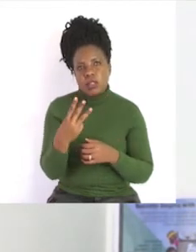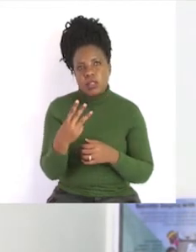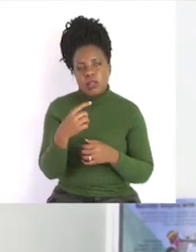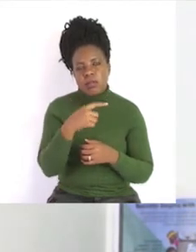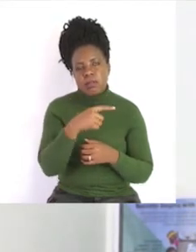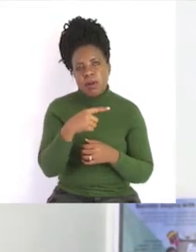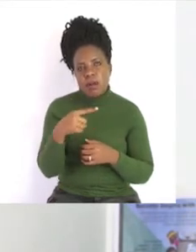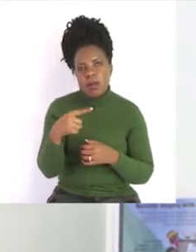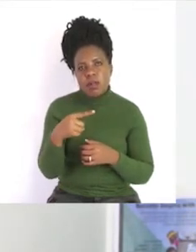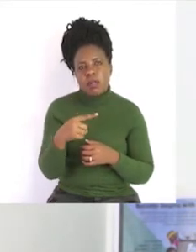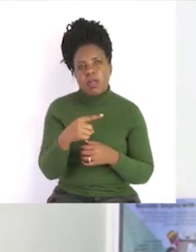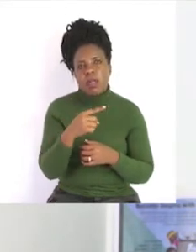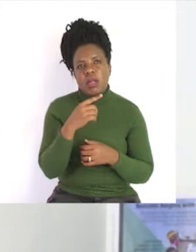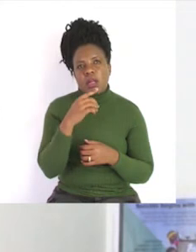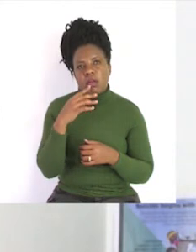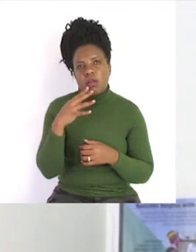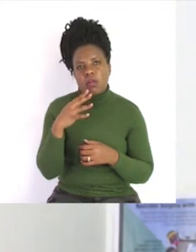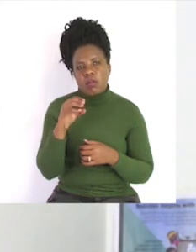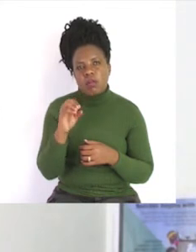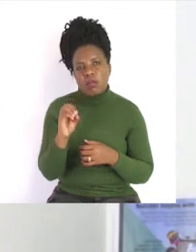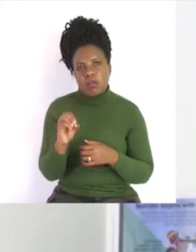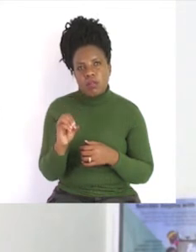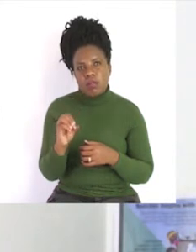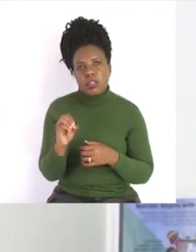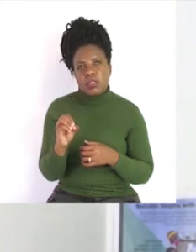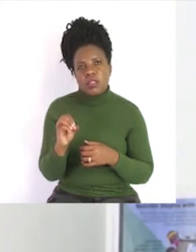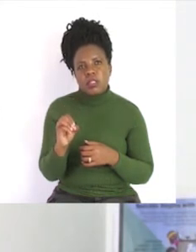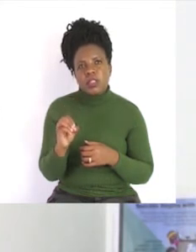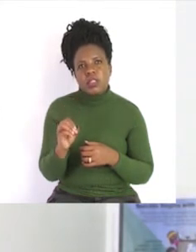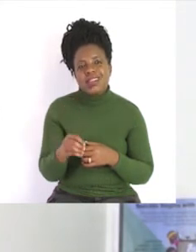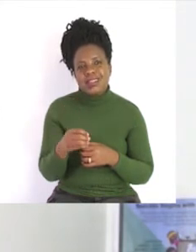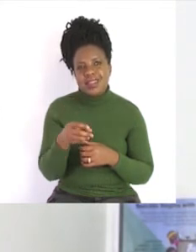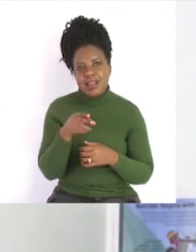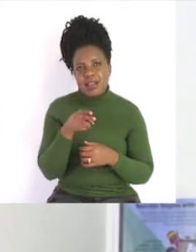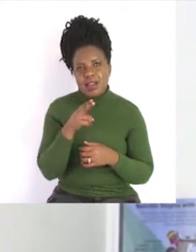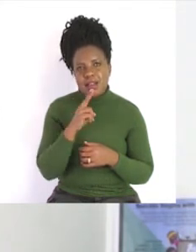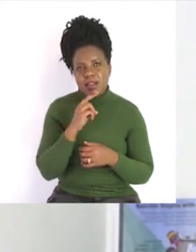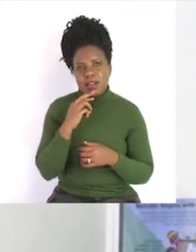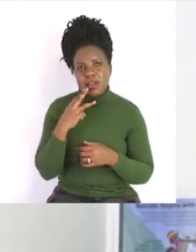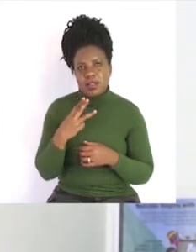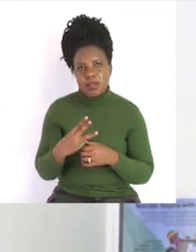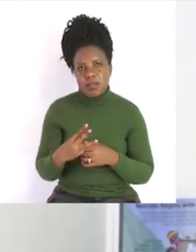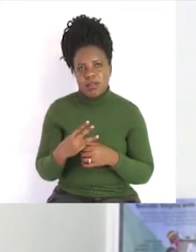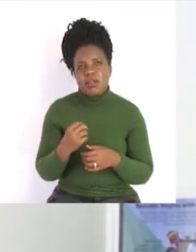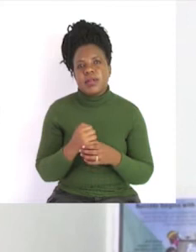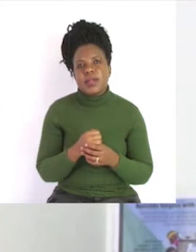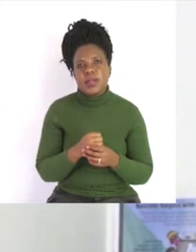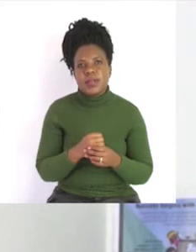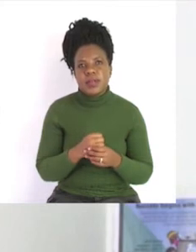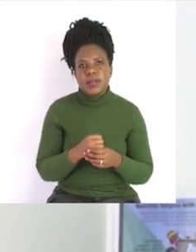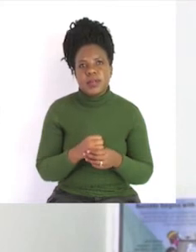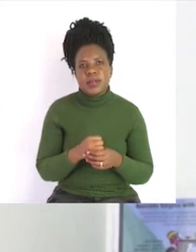Okay, then we say 3 minus 0 will give me 3. And then 4 minus 4 will give